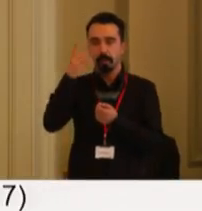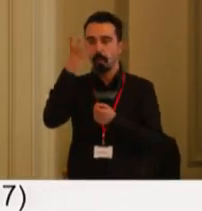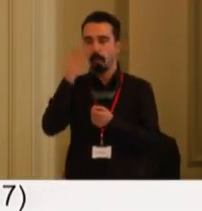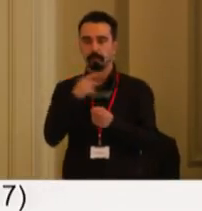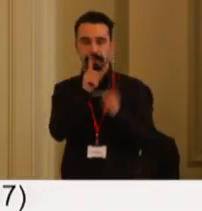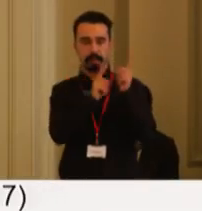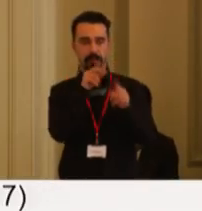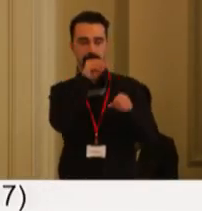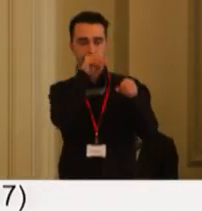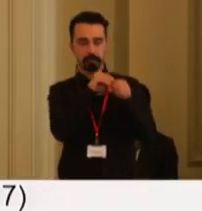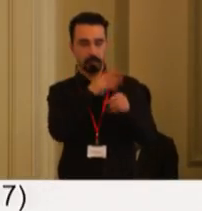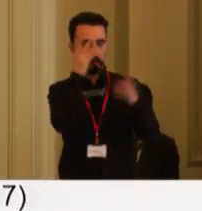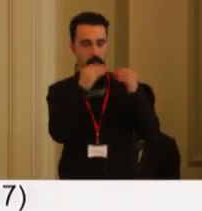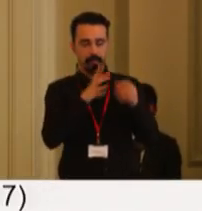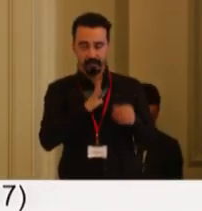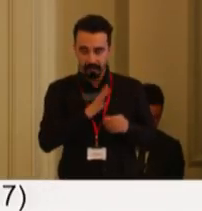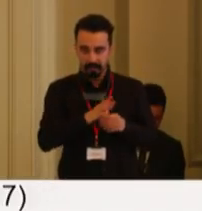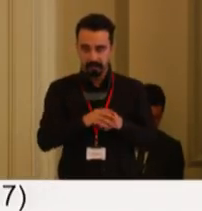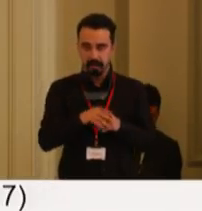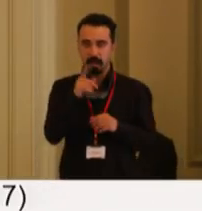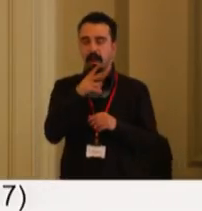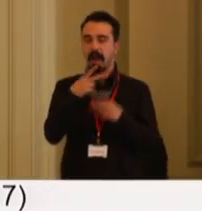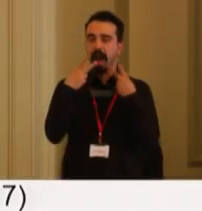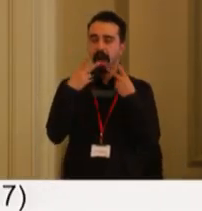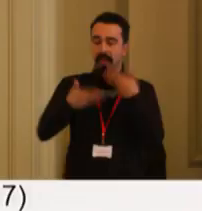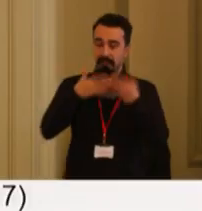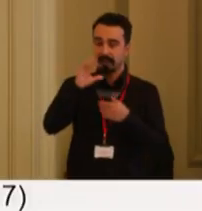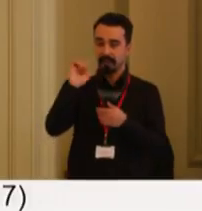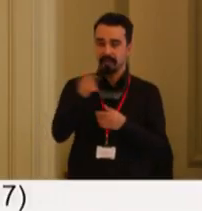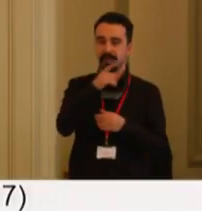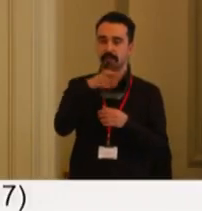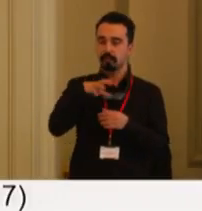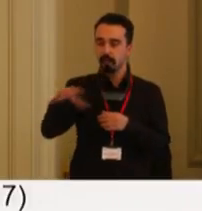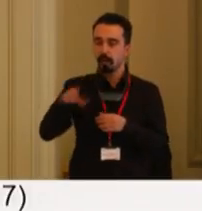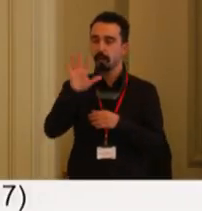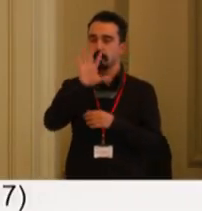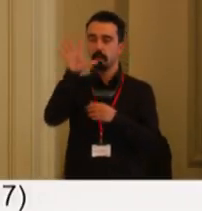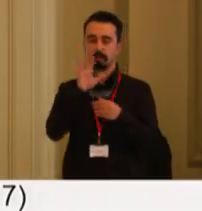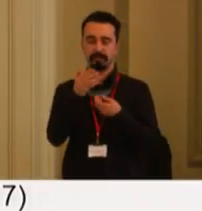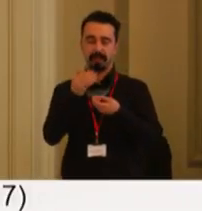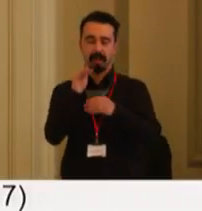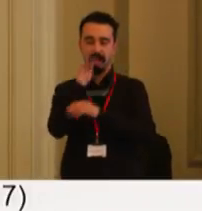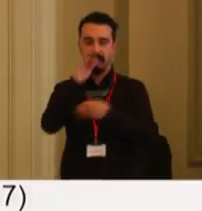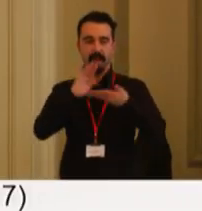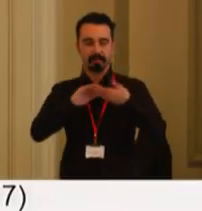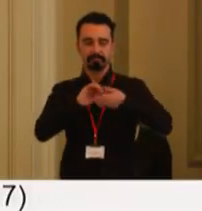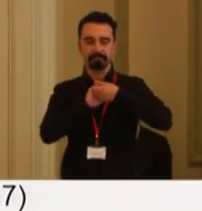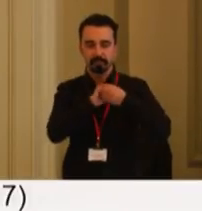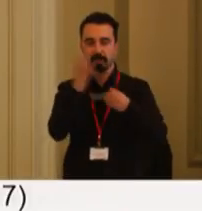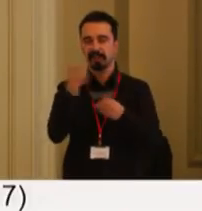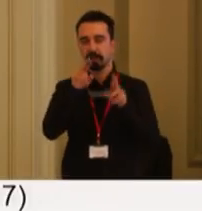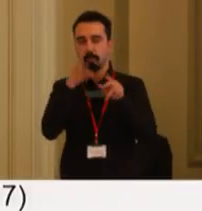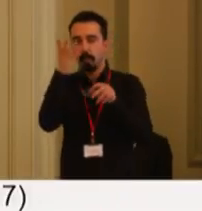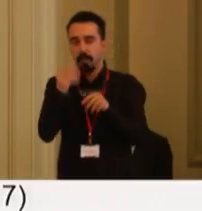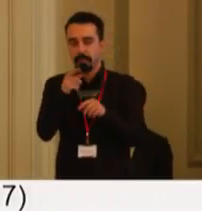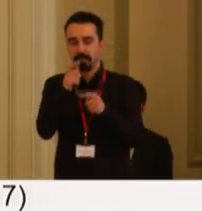more confident, and far more knowledgeable compared to their senior elderly counterparts. But they use the internet as a